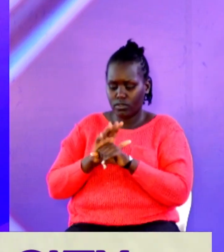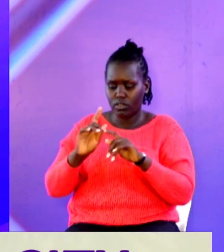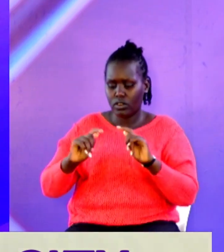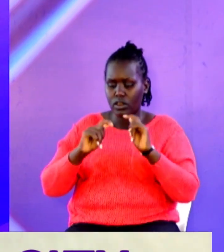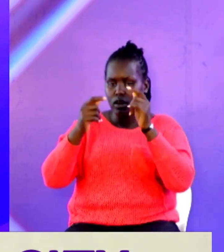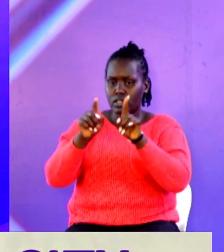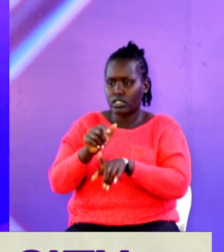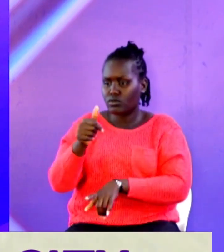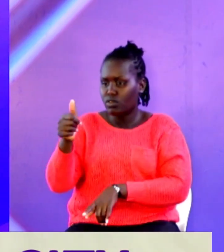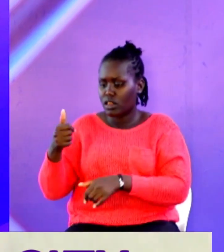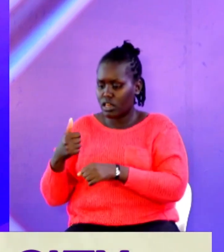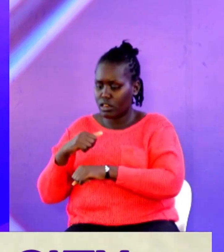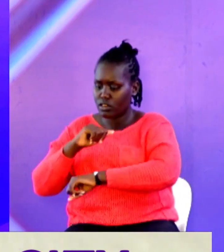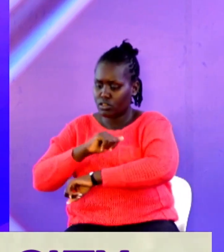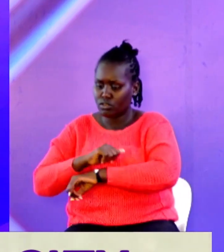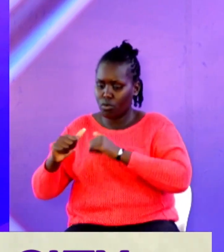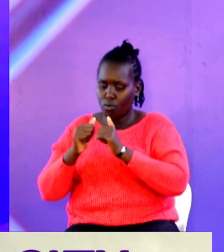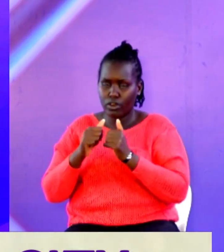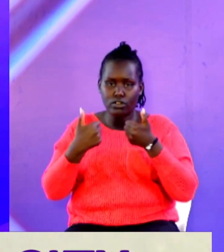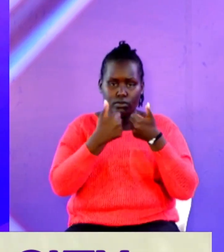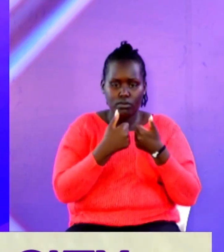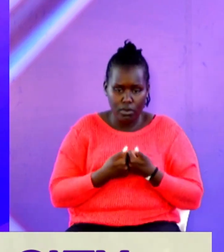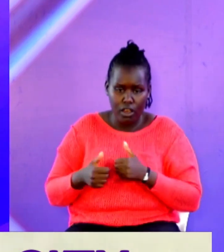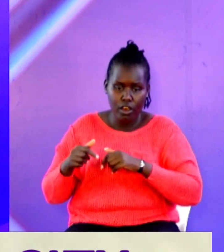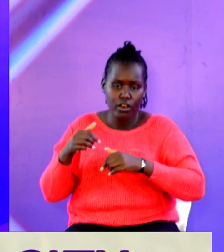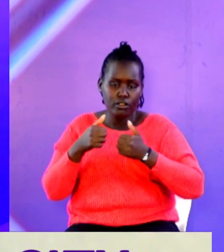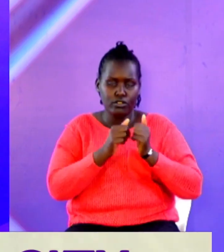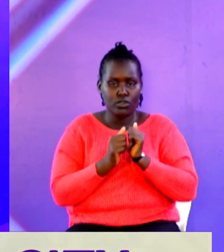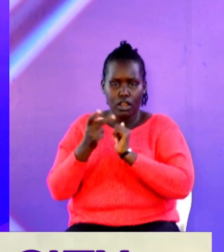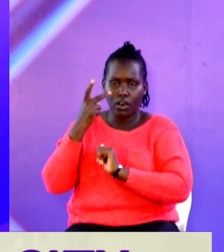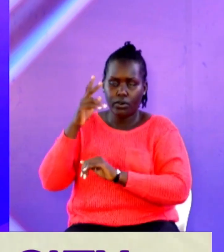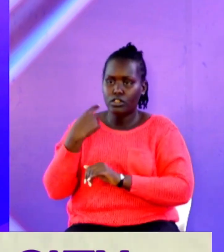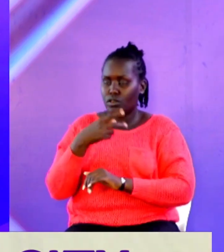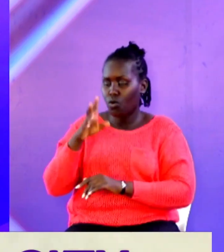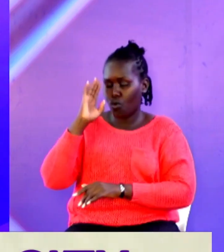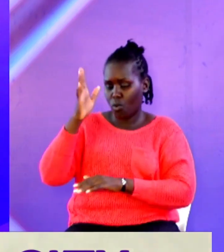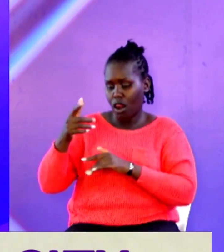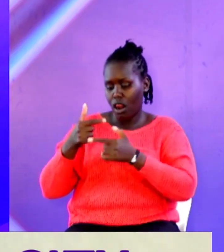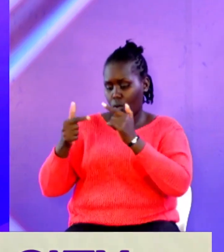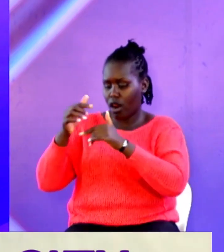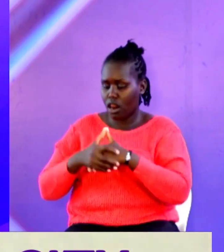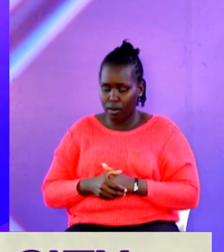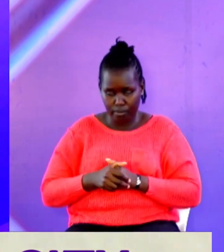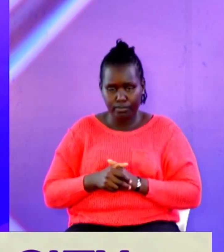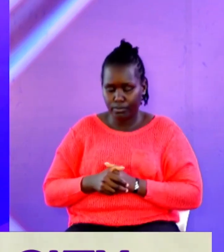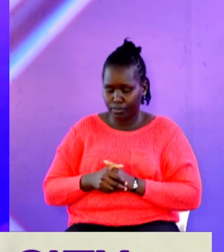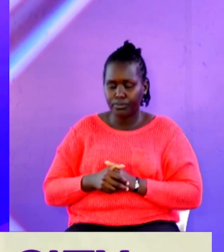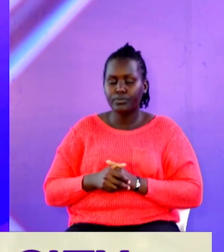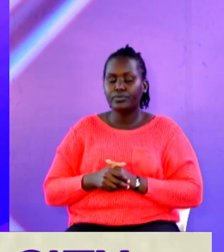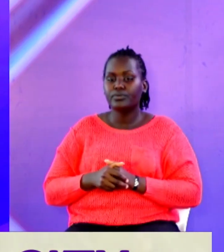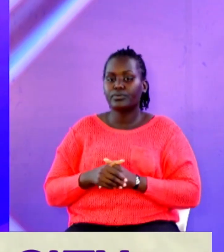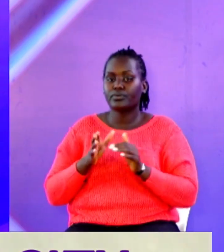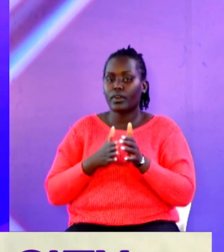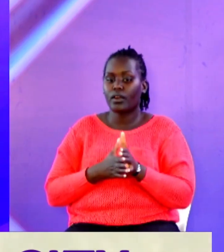Musingu Boys, and we will see who will be crowned the cock of the day. So,